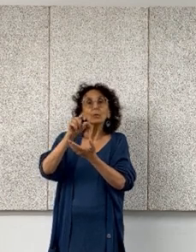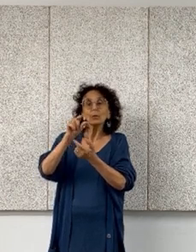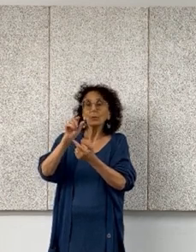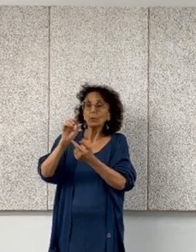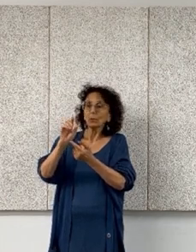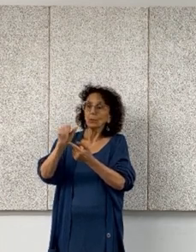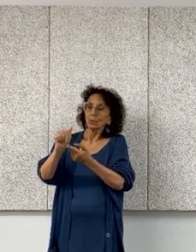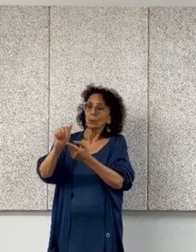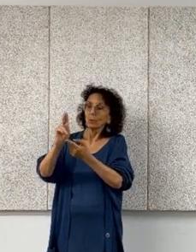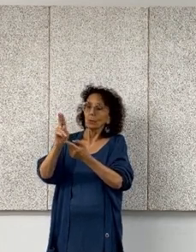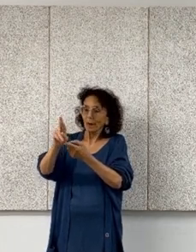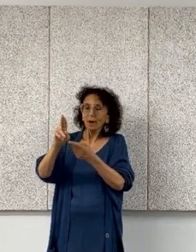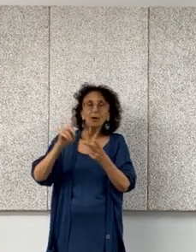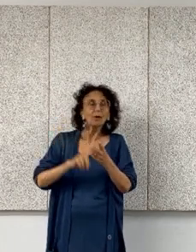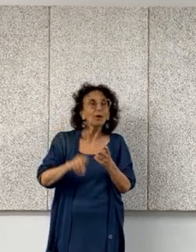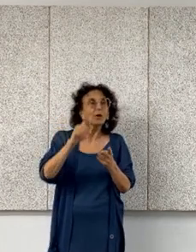today.